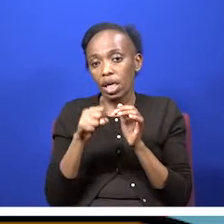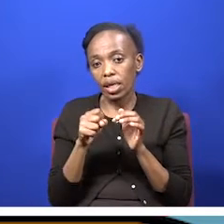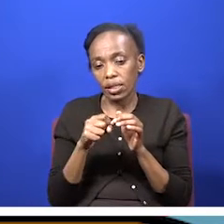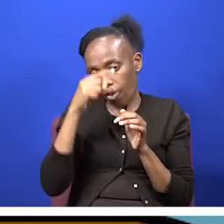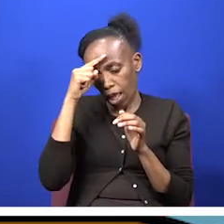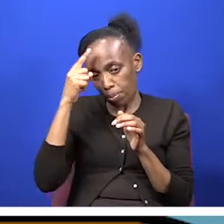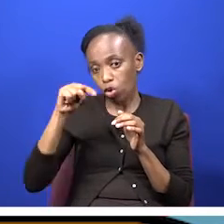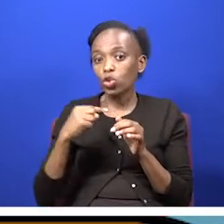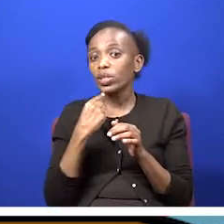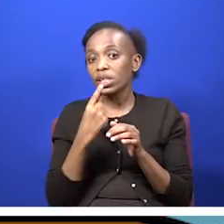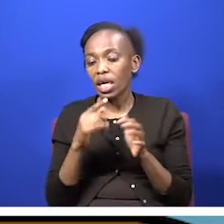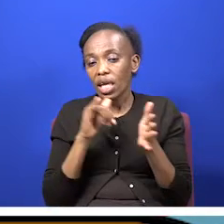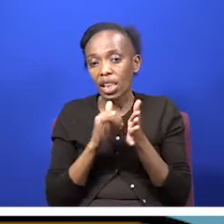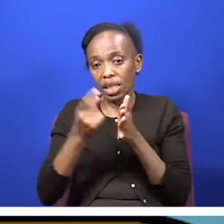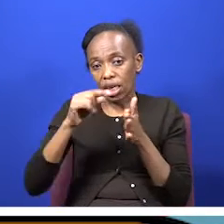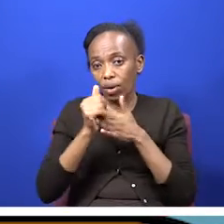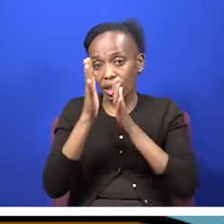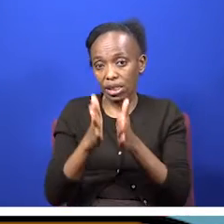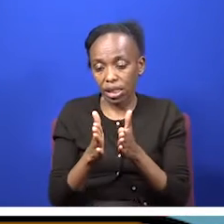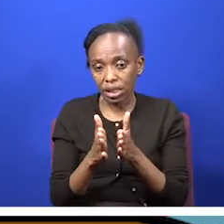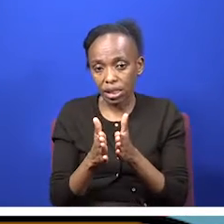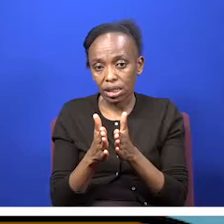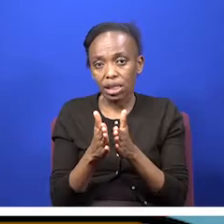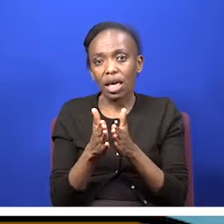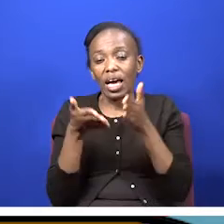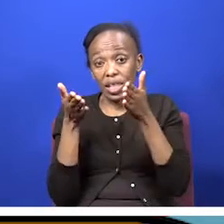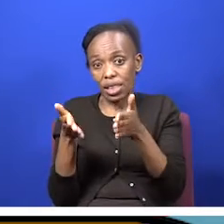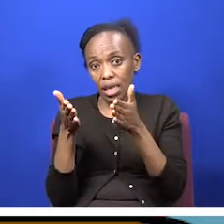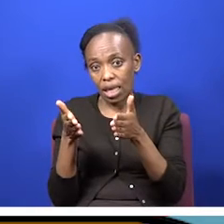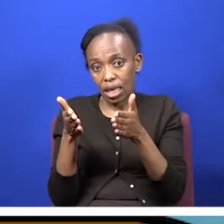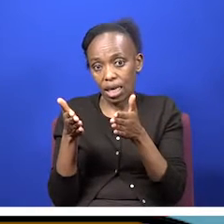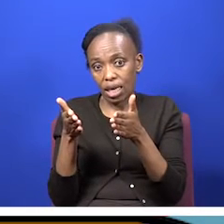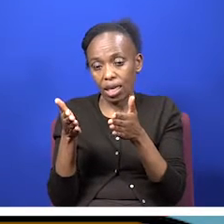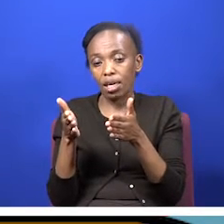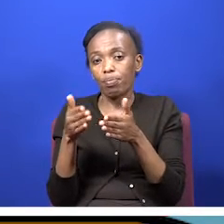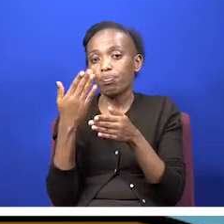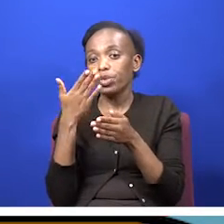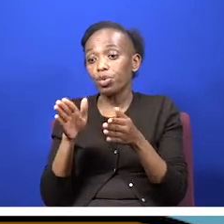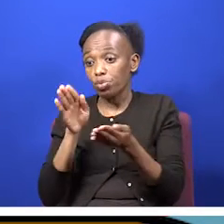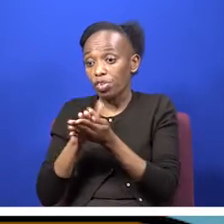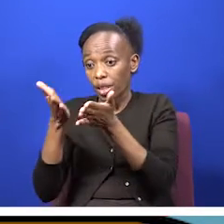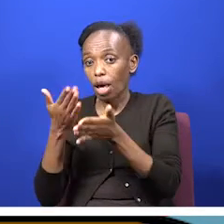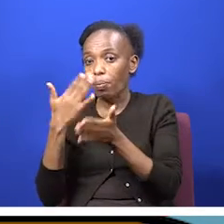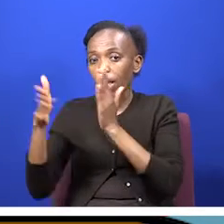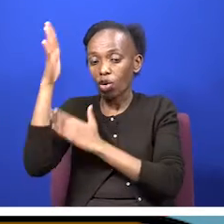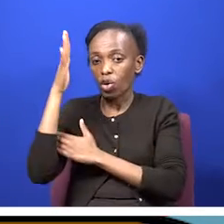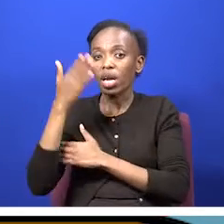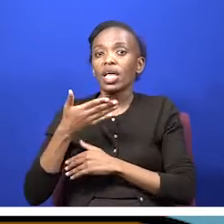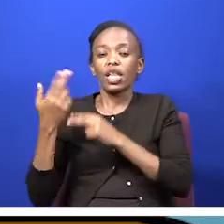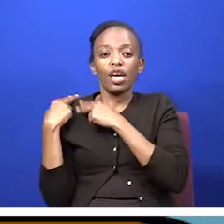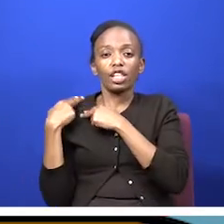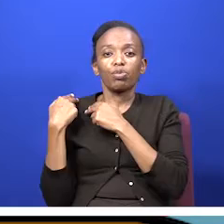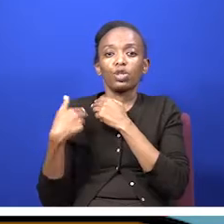law. Yes, and because we said that our leaders are there put in place by God, they